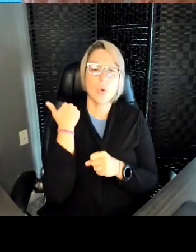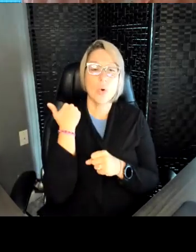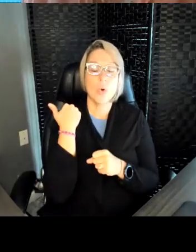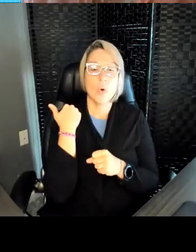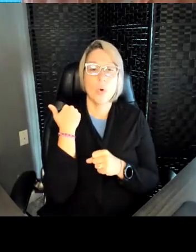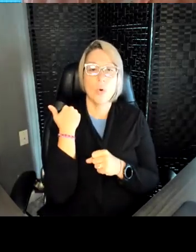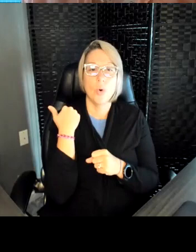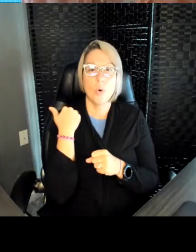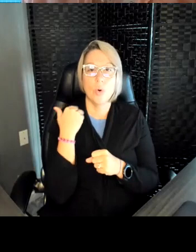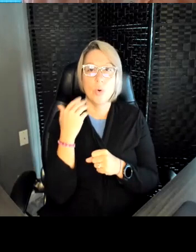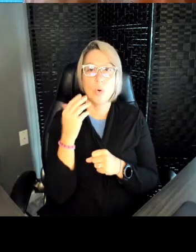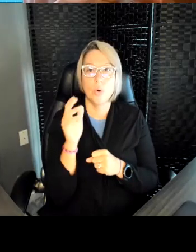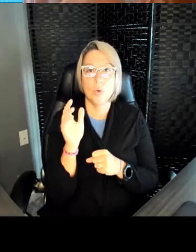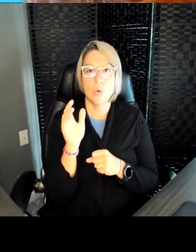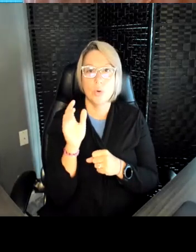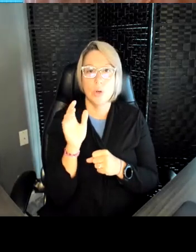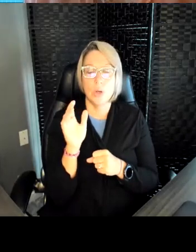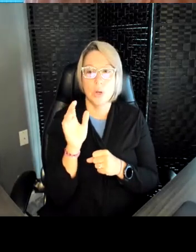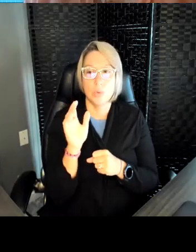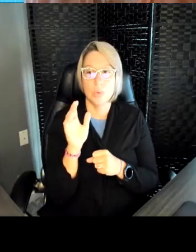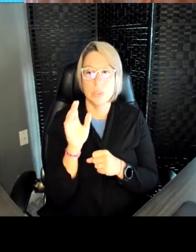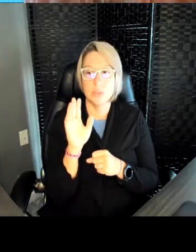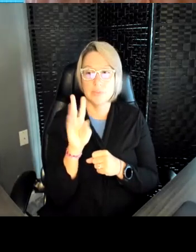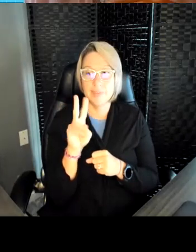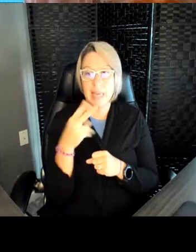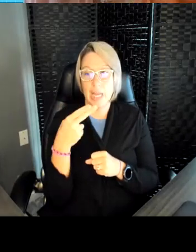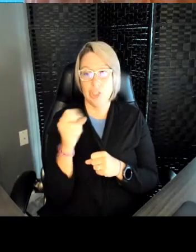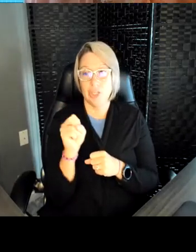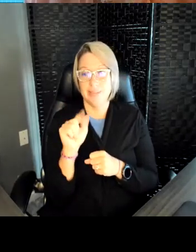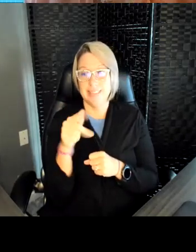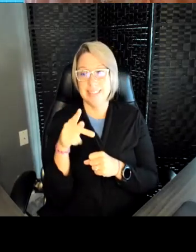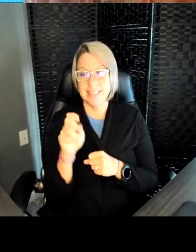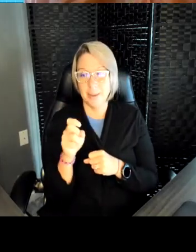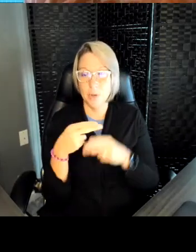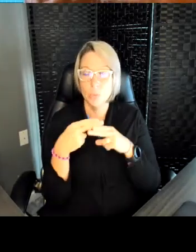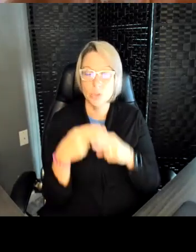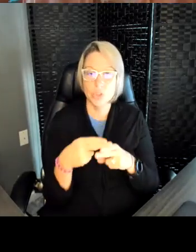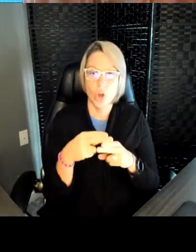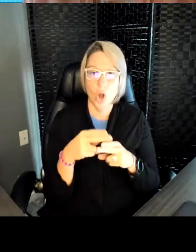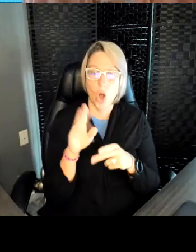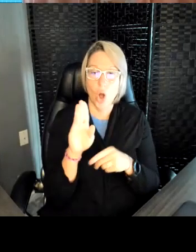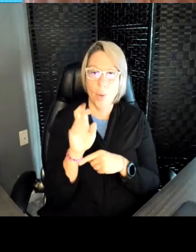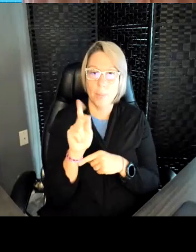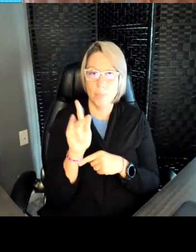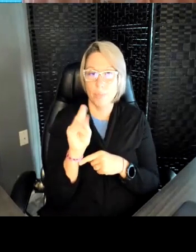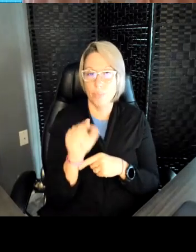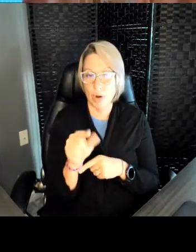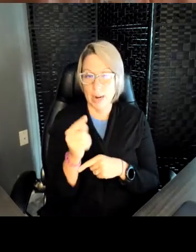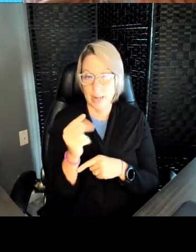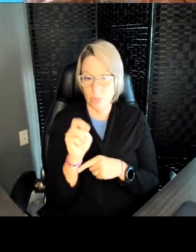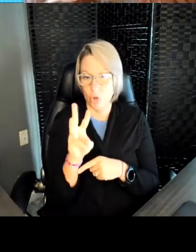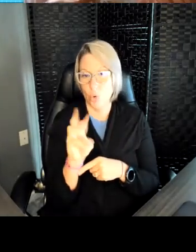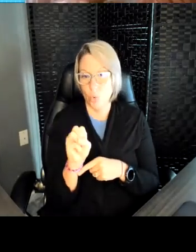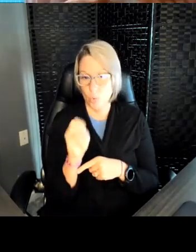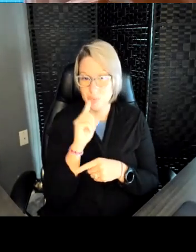and it was like literally VHS tape, and it was called Breaking the News. And it was really all of that. So this was